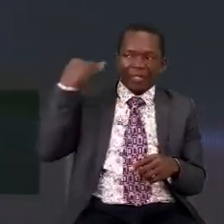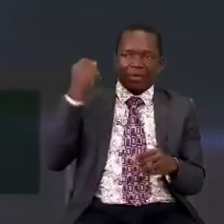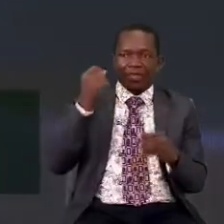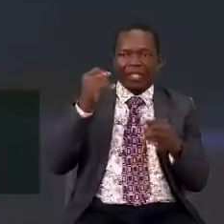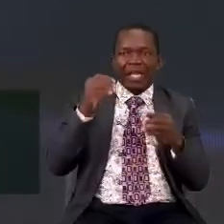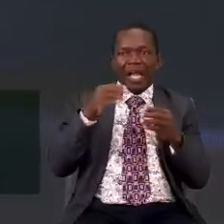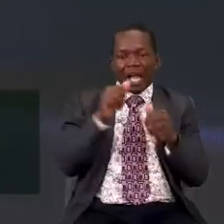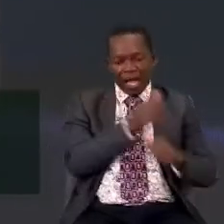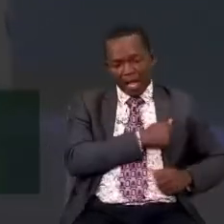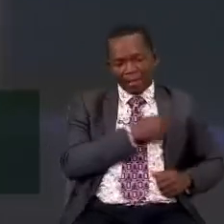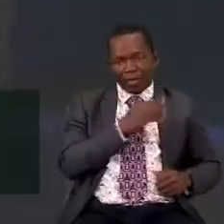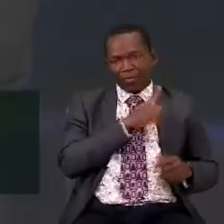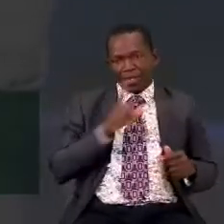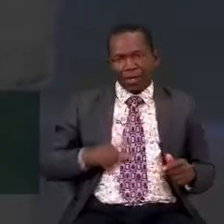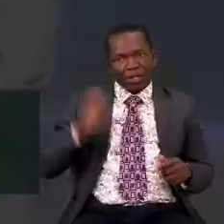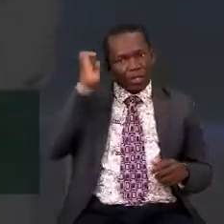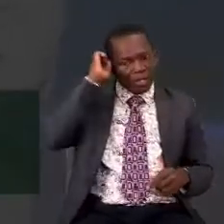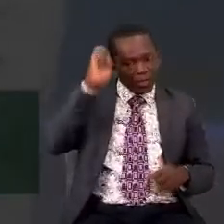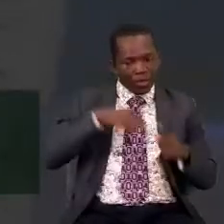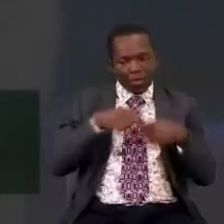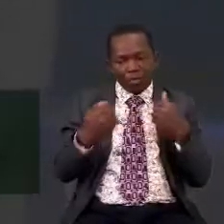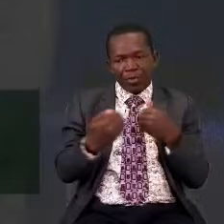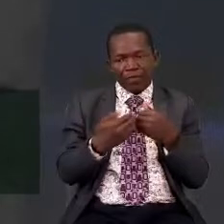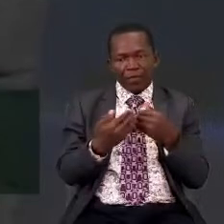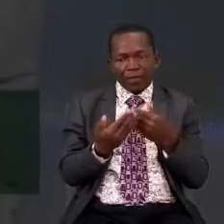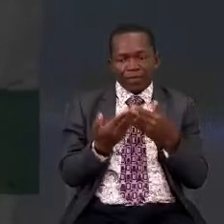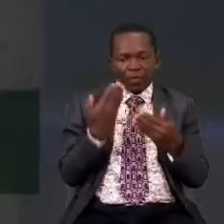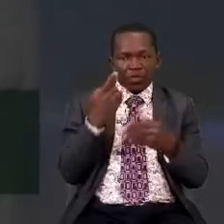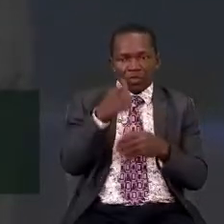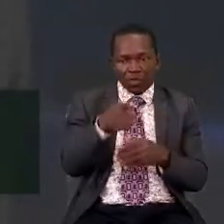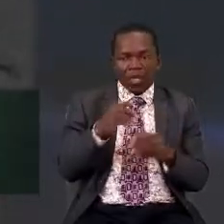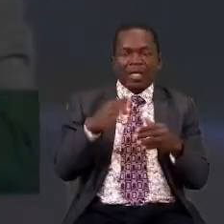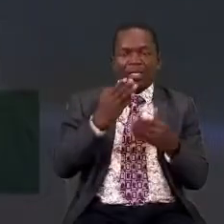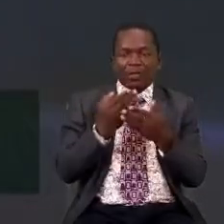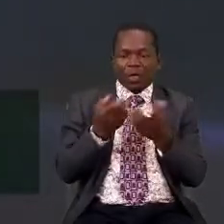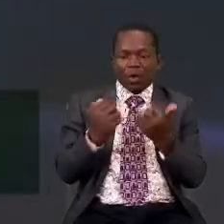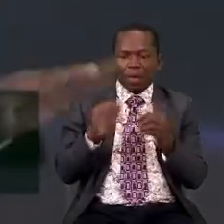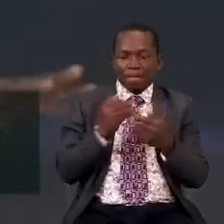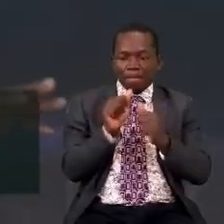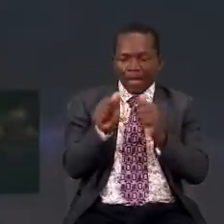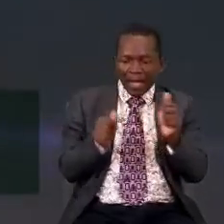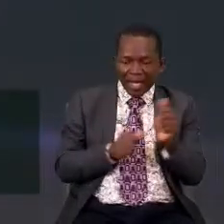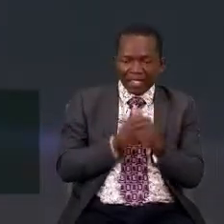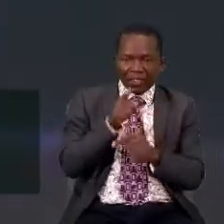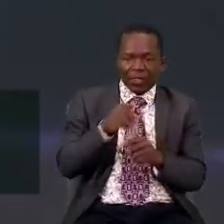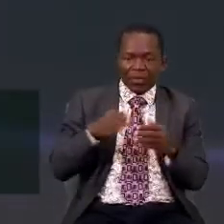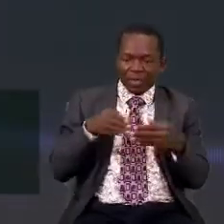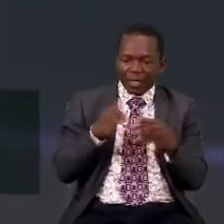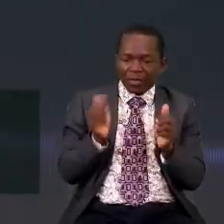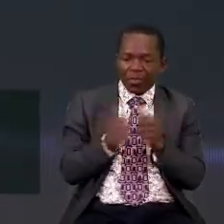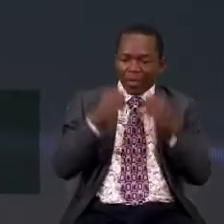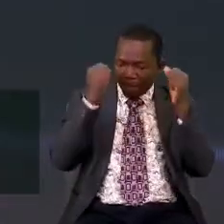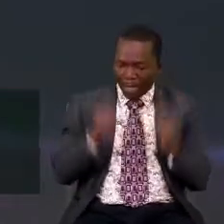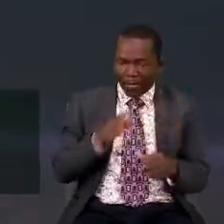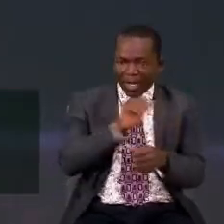and strength inside you and with him. All things are possible. Anywhere,